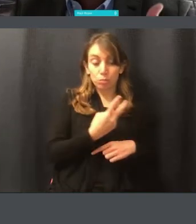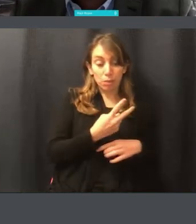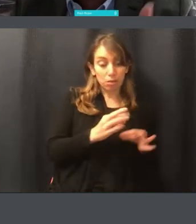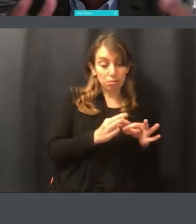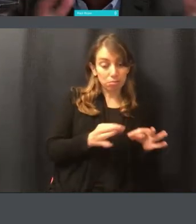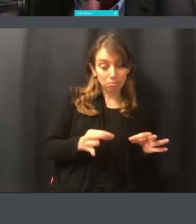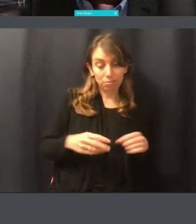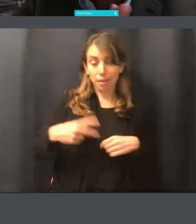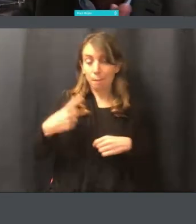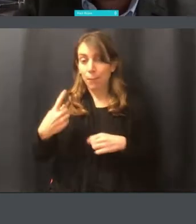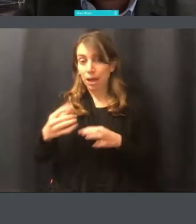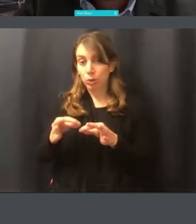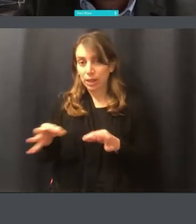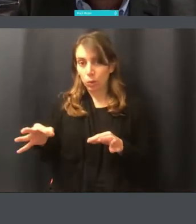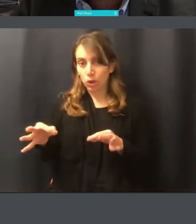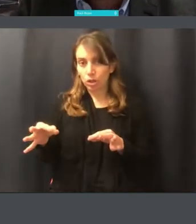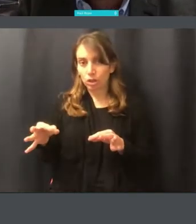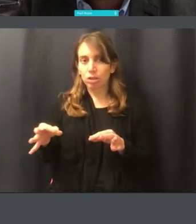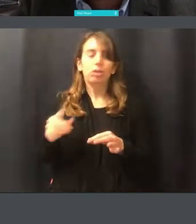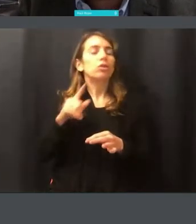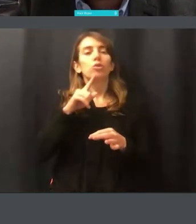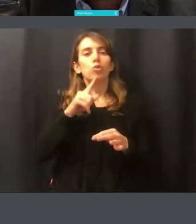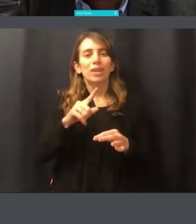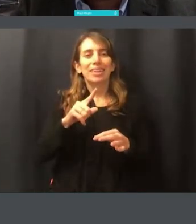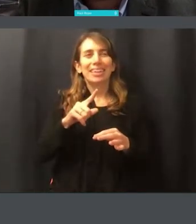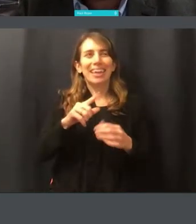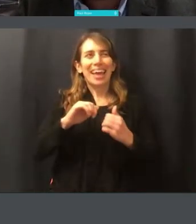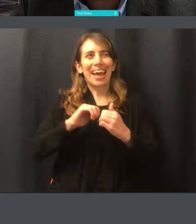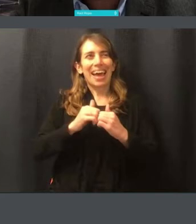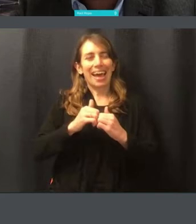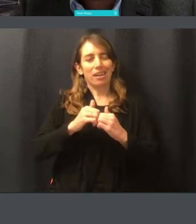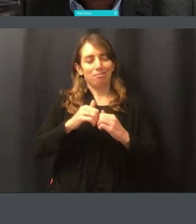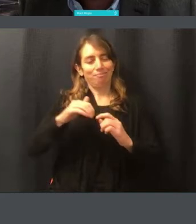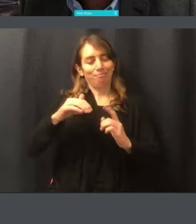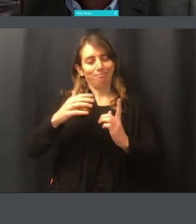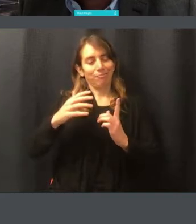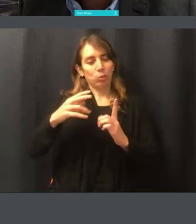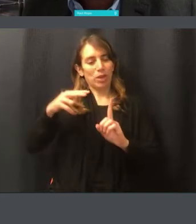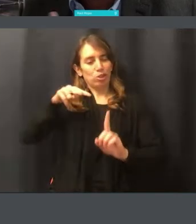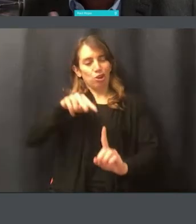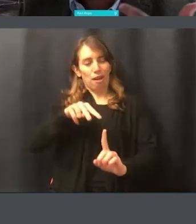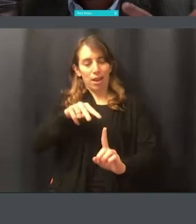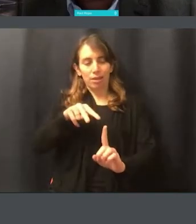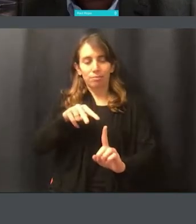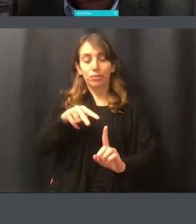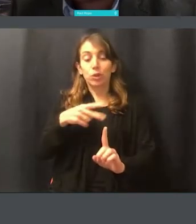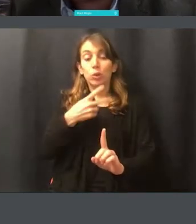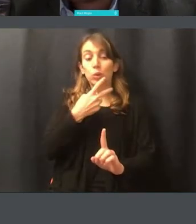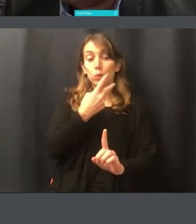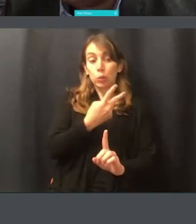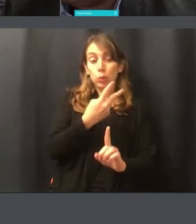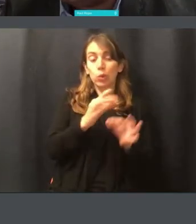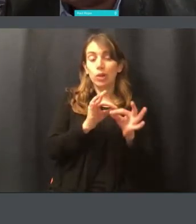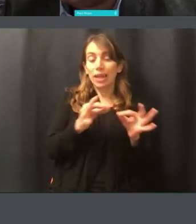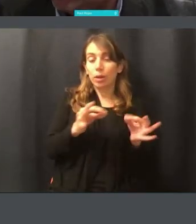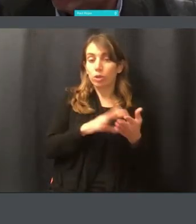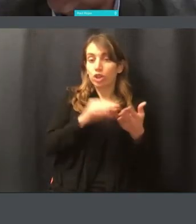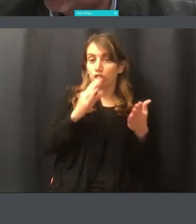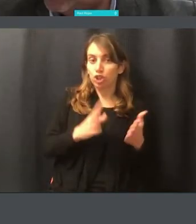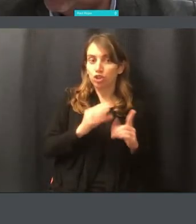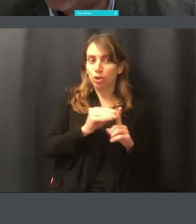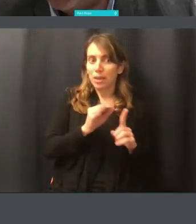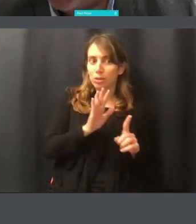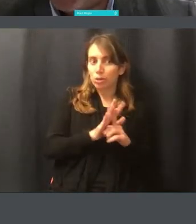think, kind of couched in the sense that, dual language learners are being exposed to a different set of conditions